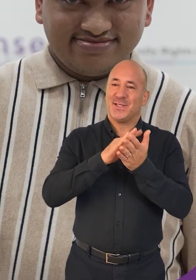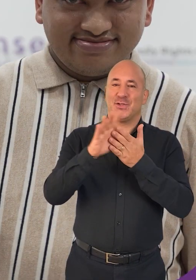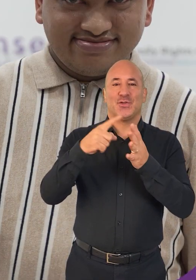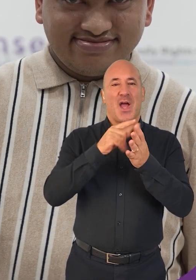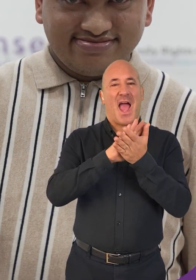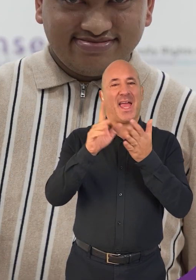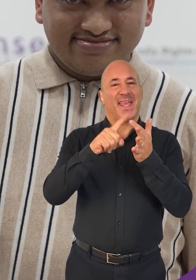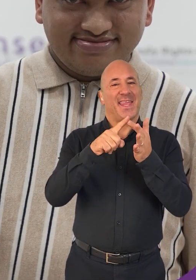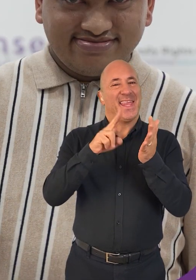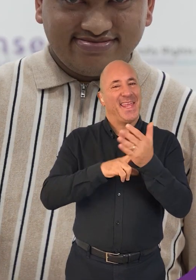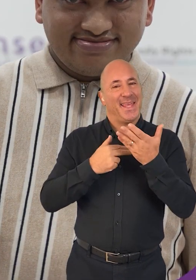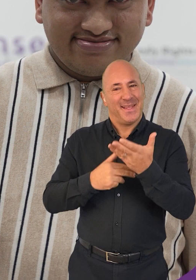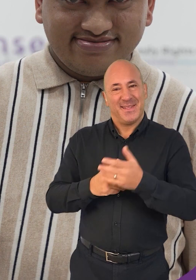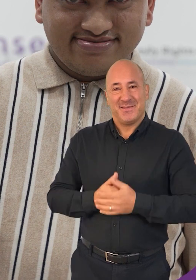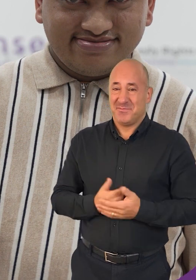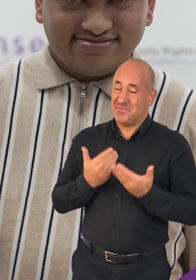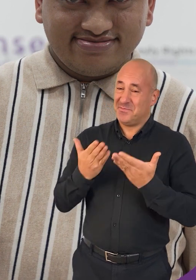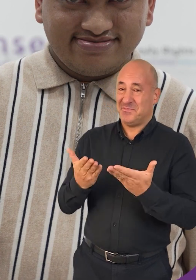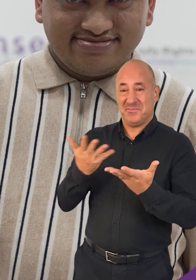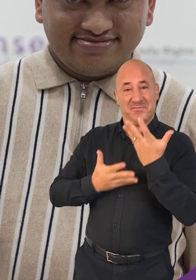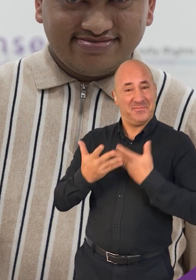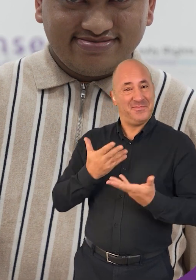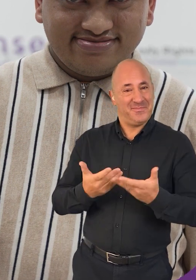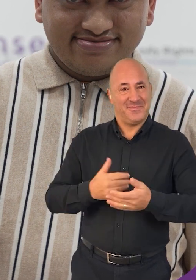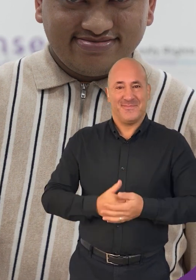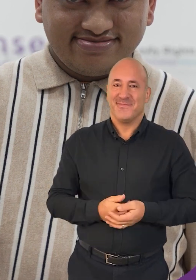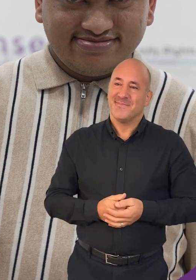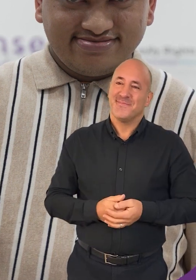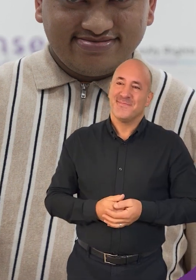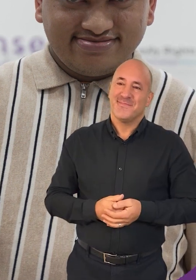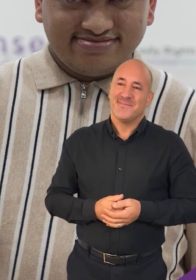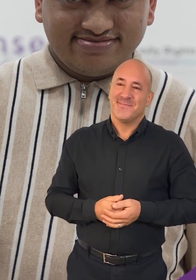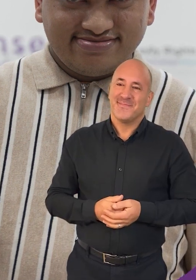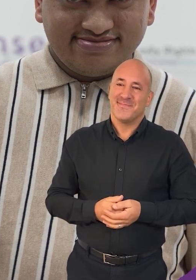Shaheen Sultan. Let's hear from Shaheen.